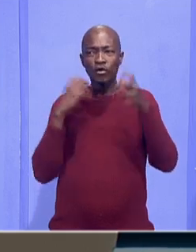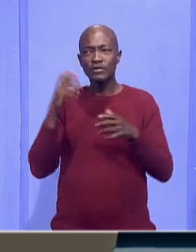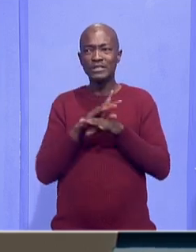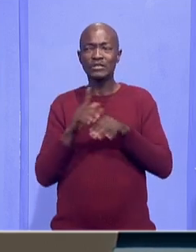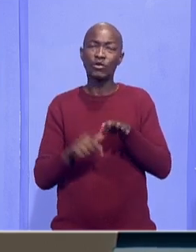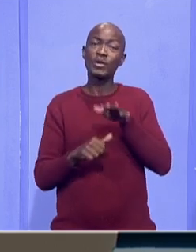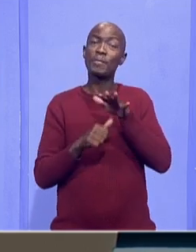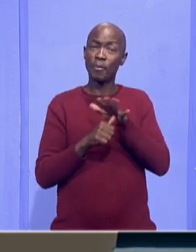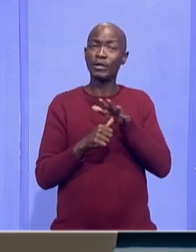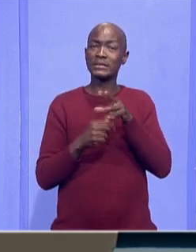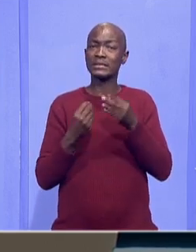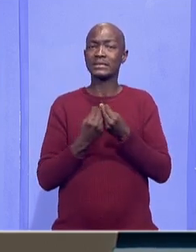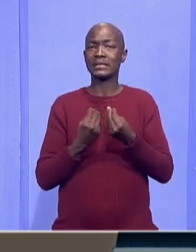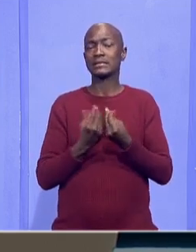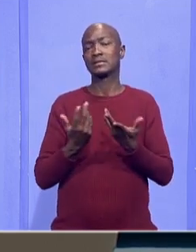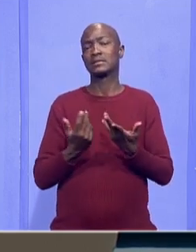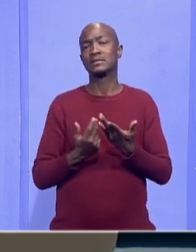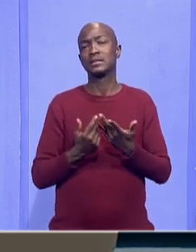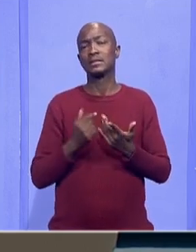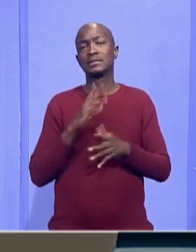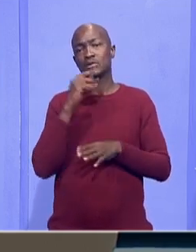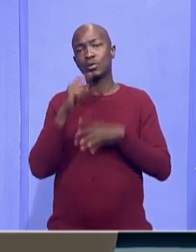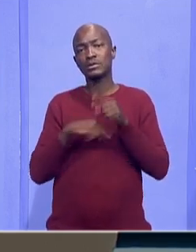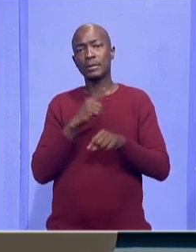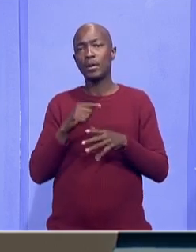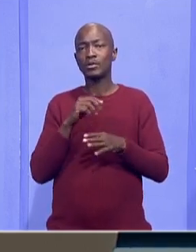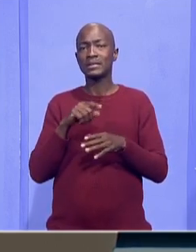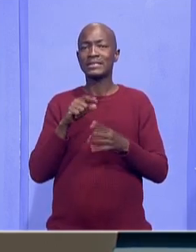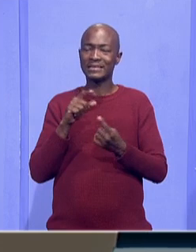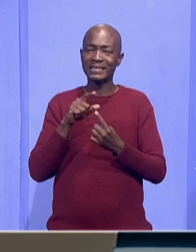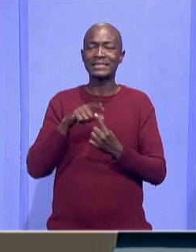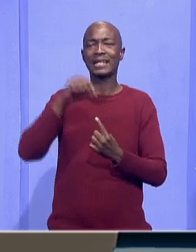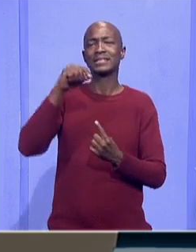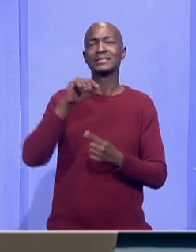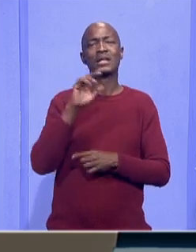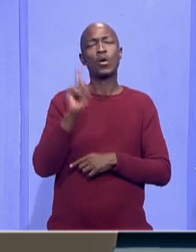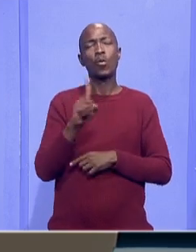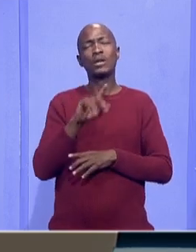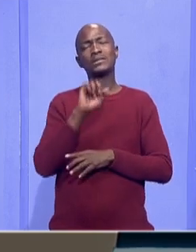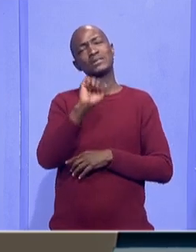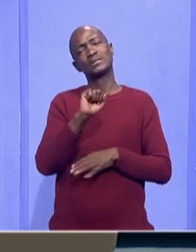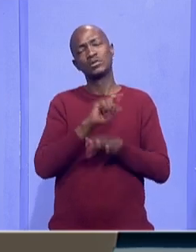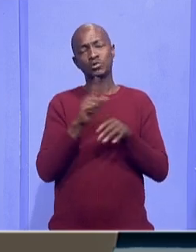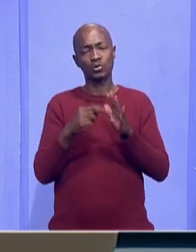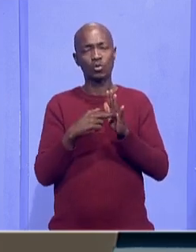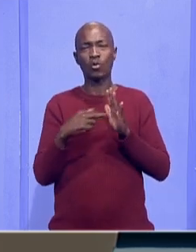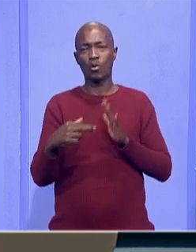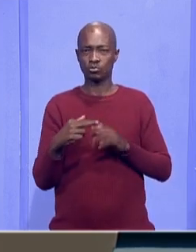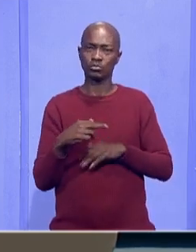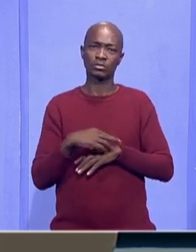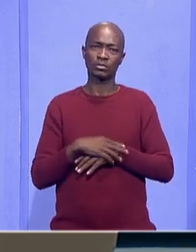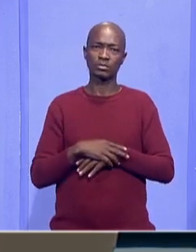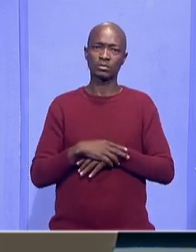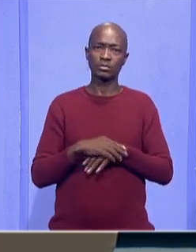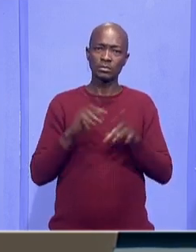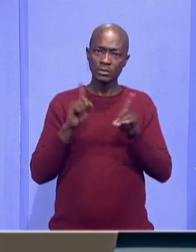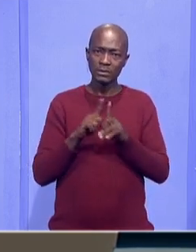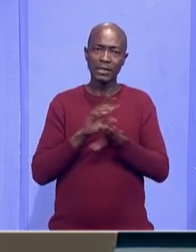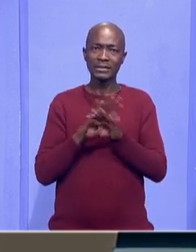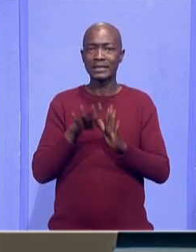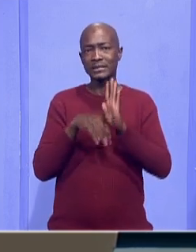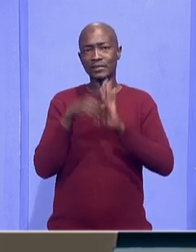things, I might add, too, that pertains to this election. What then is your role there in as far as monitoring